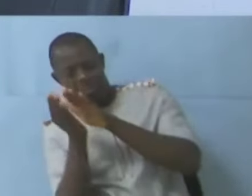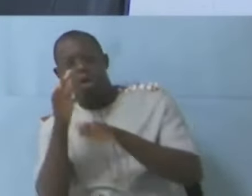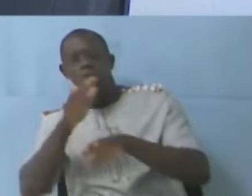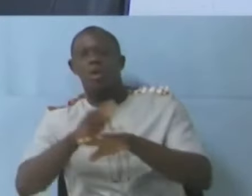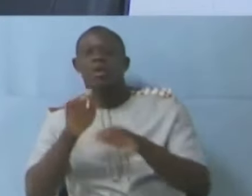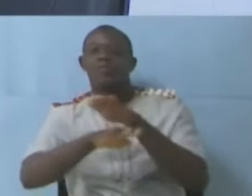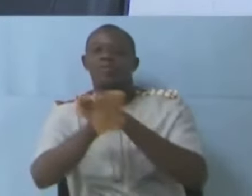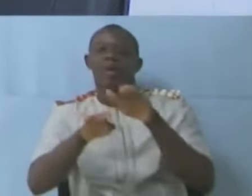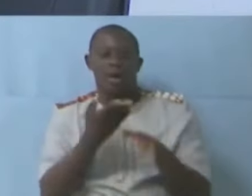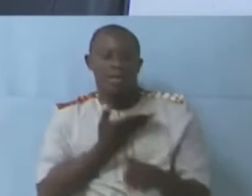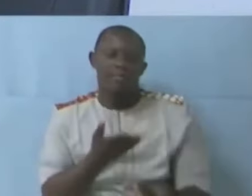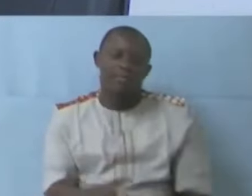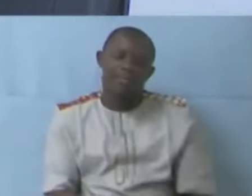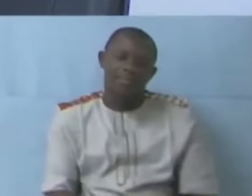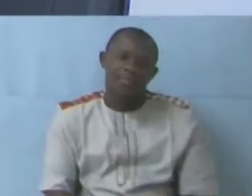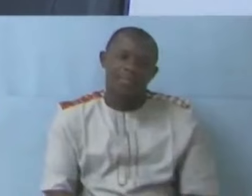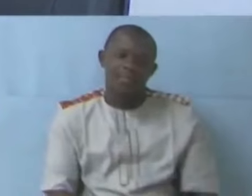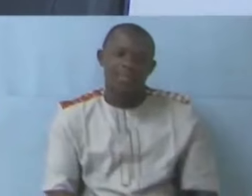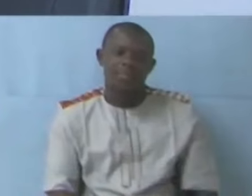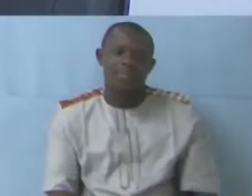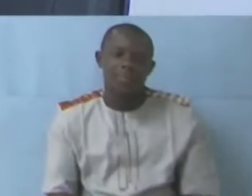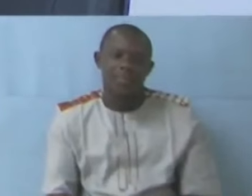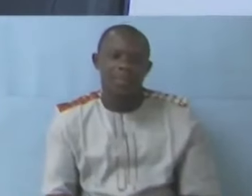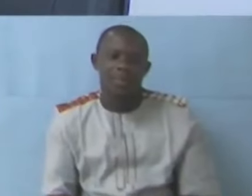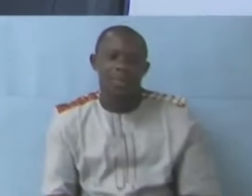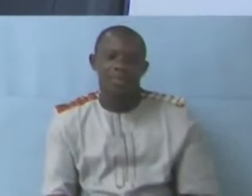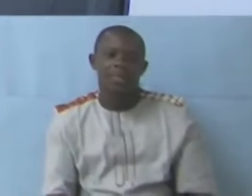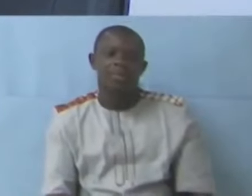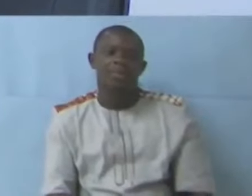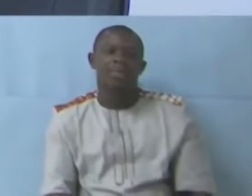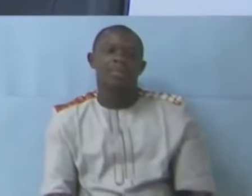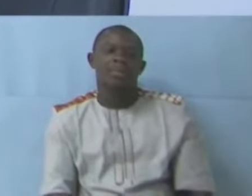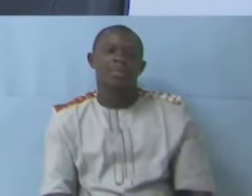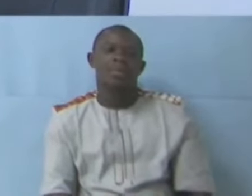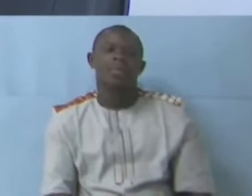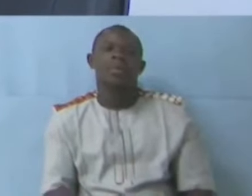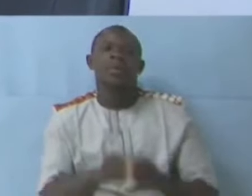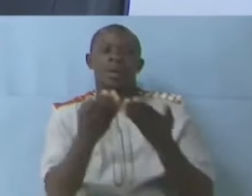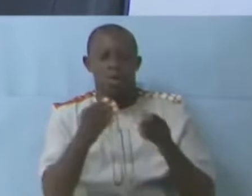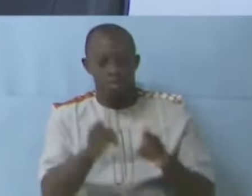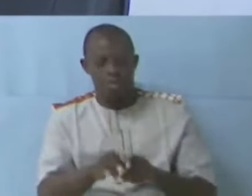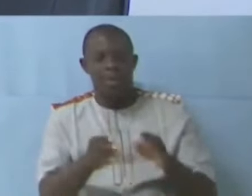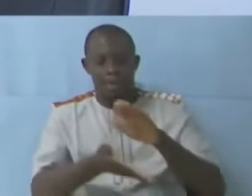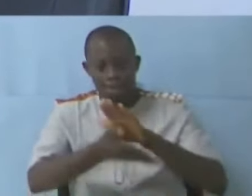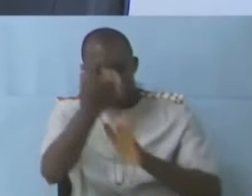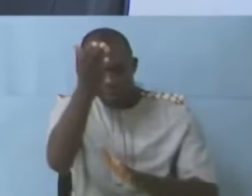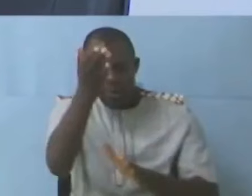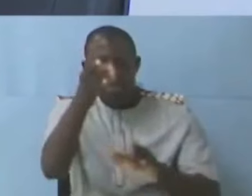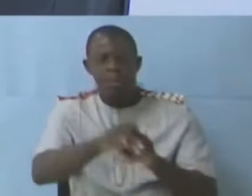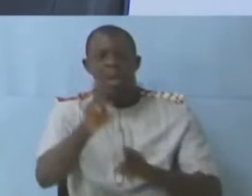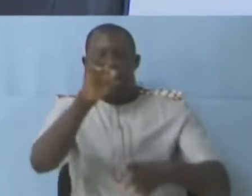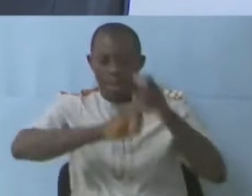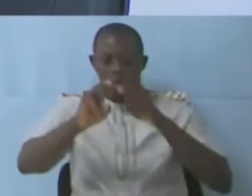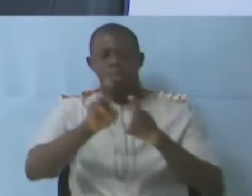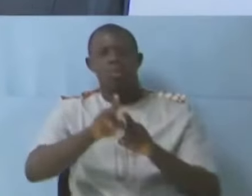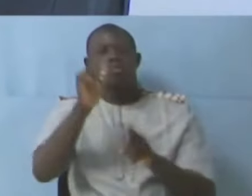Proceed, please. So, Nunu, Majala Bubu Tamit, Nyom Fire Nin, Majala Bubu Dura, the other black gate. Then